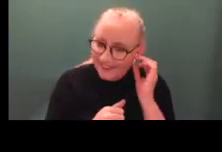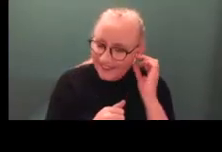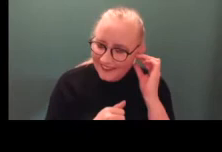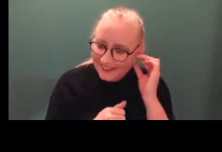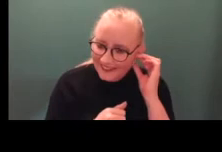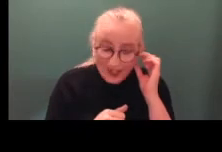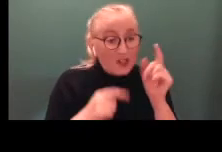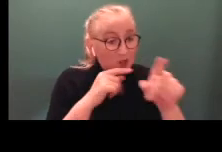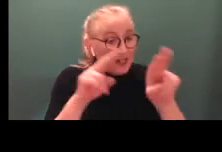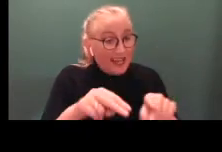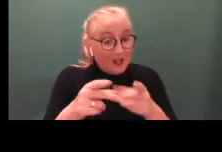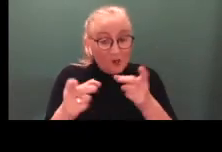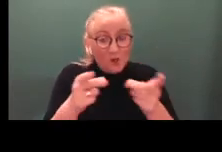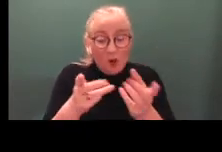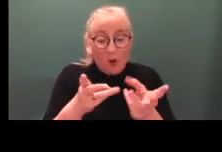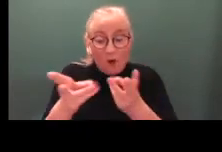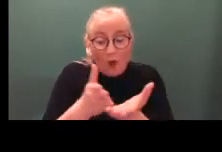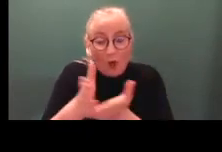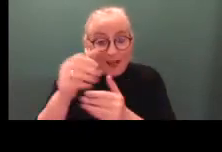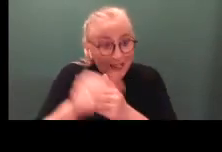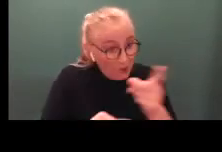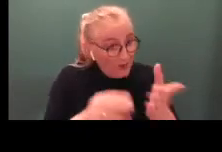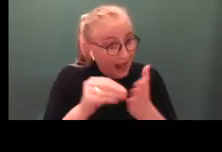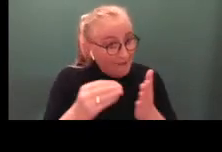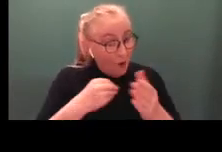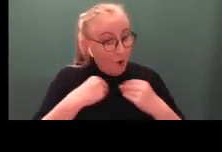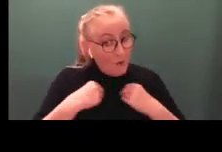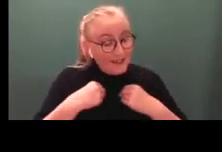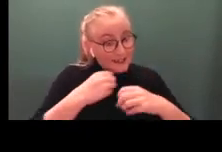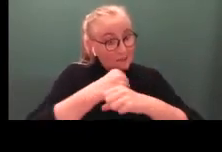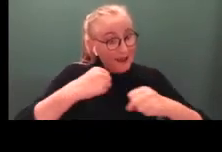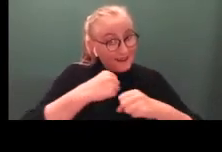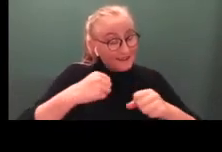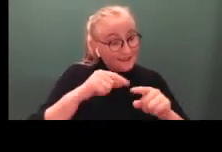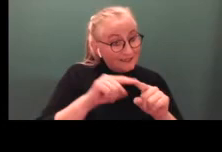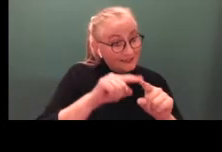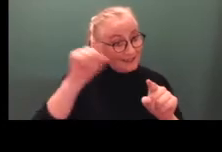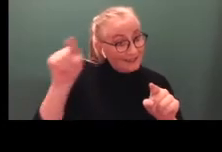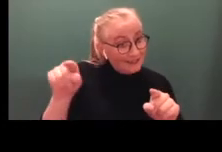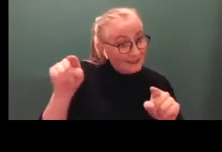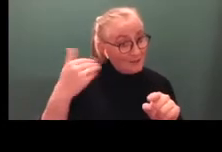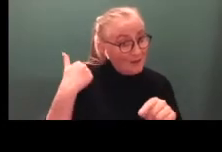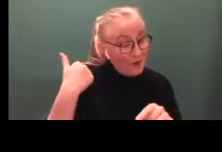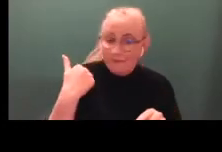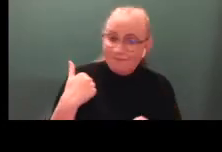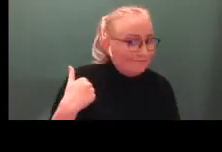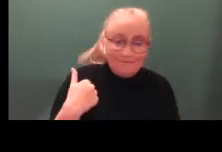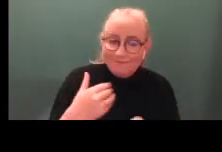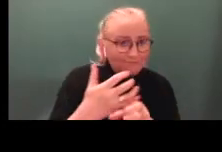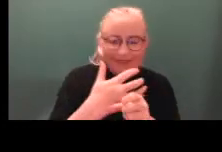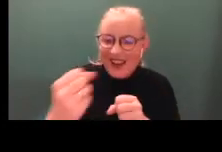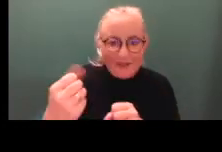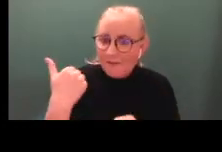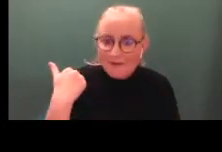work during the day. Yeah. Did you have your own space like that in Aris Tracta? Never. Never?